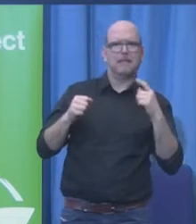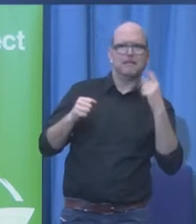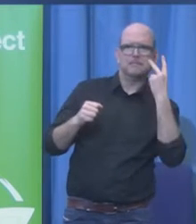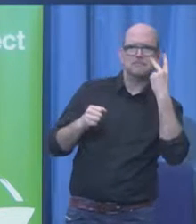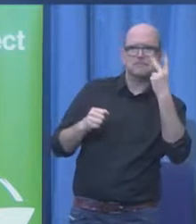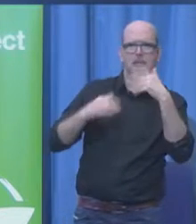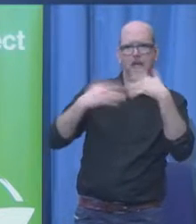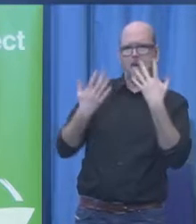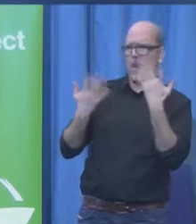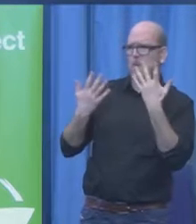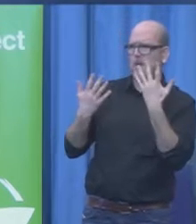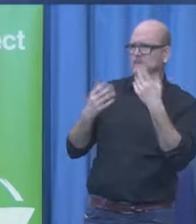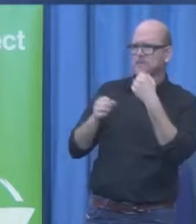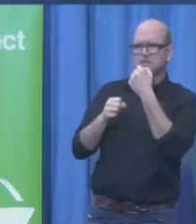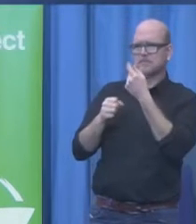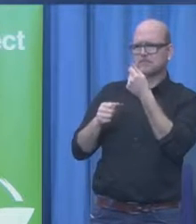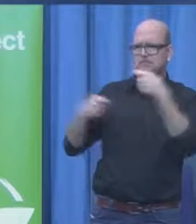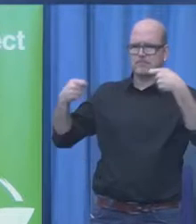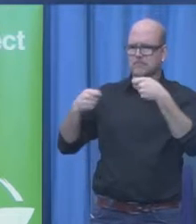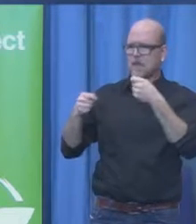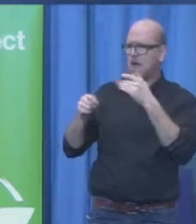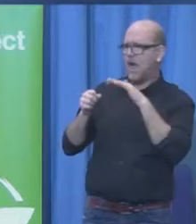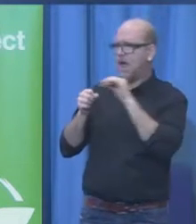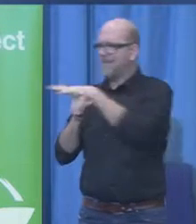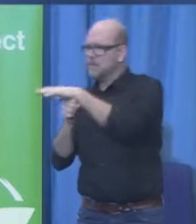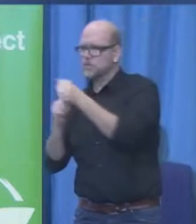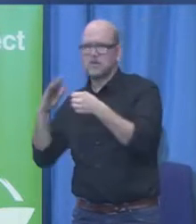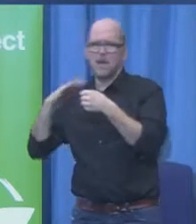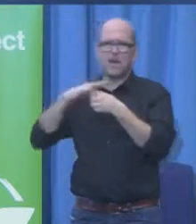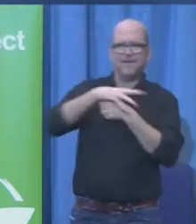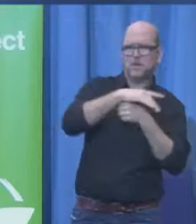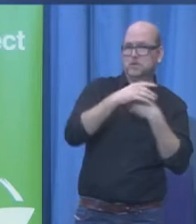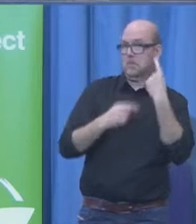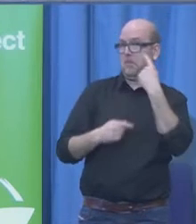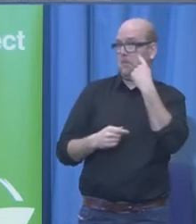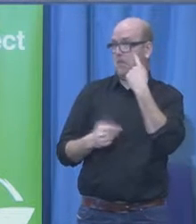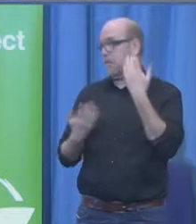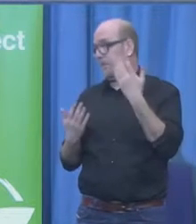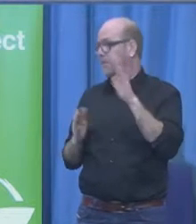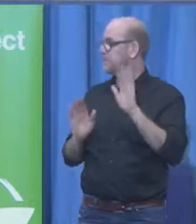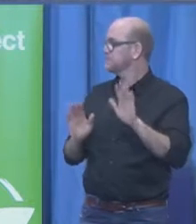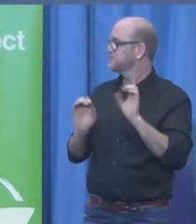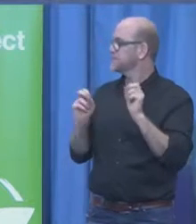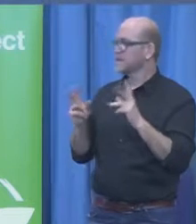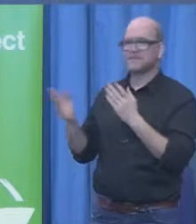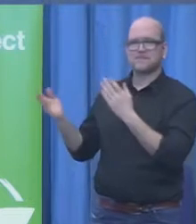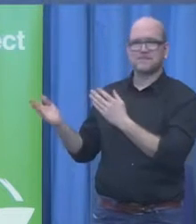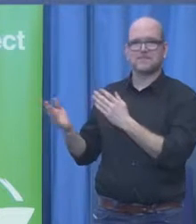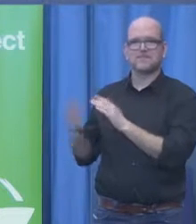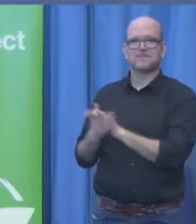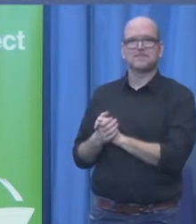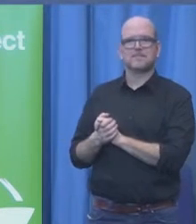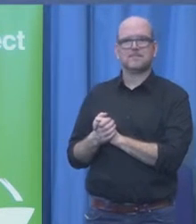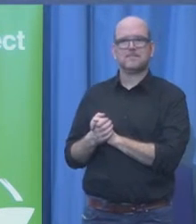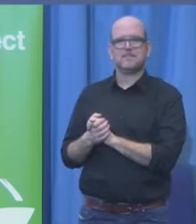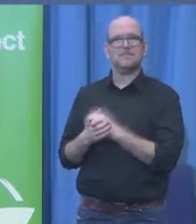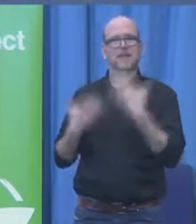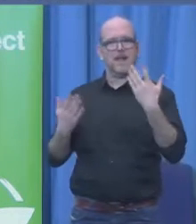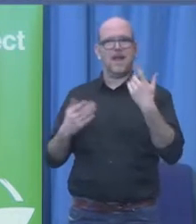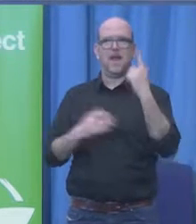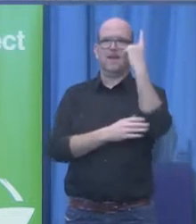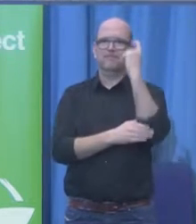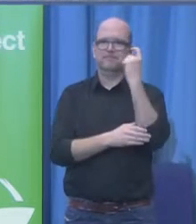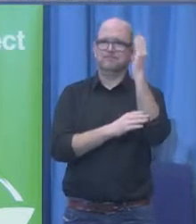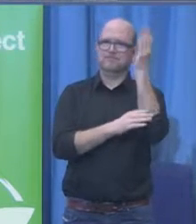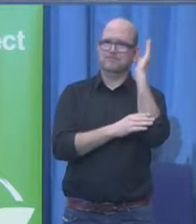Great. So to kick off this session, we would like our honorable members of parliaments and representatives of the European